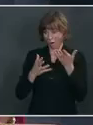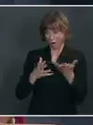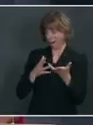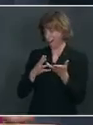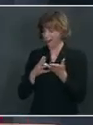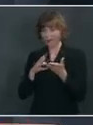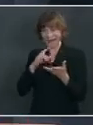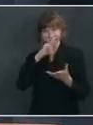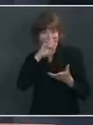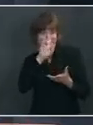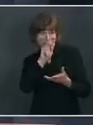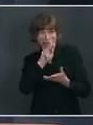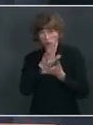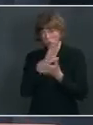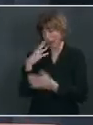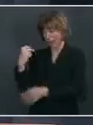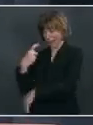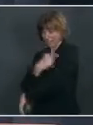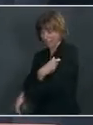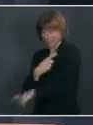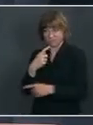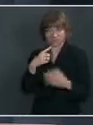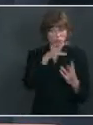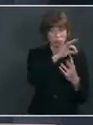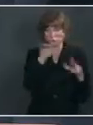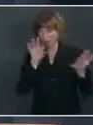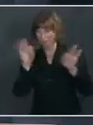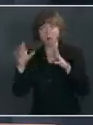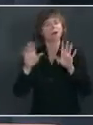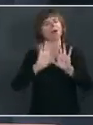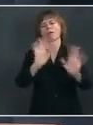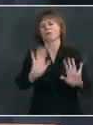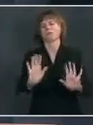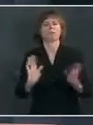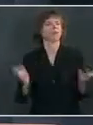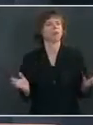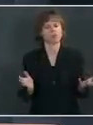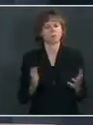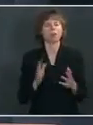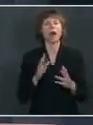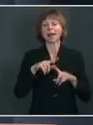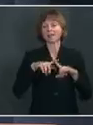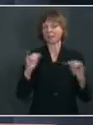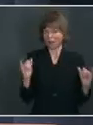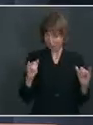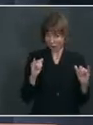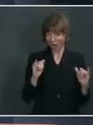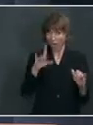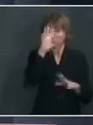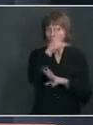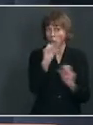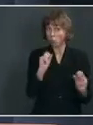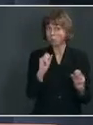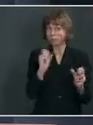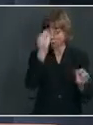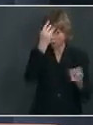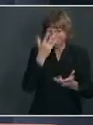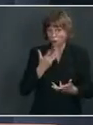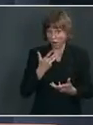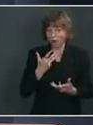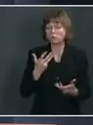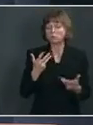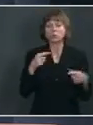kids get back to school and getting a vaccine in the arms of Americans. Now, at the same time, what the president has conveyed to all of us and had during